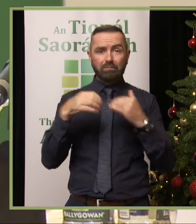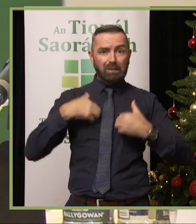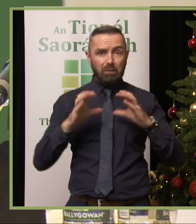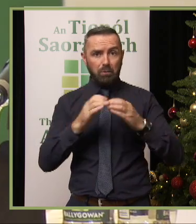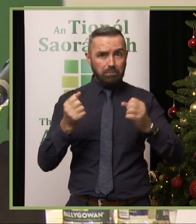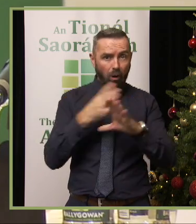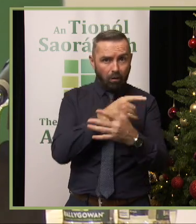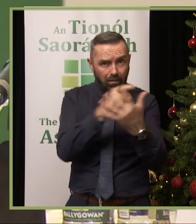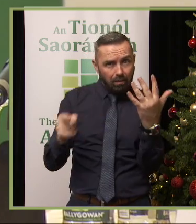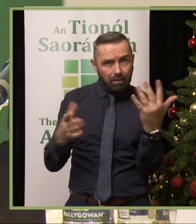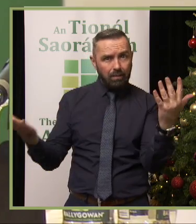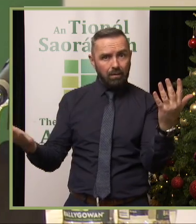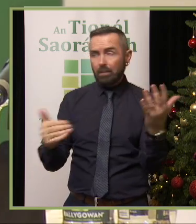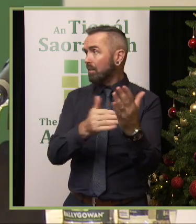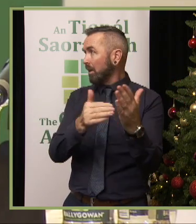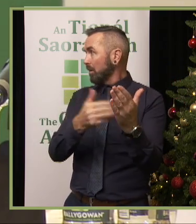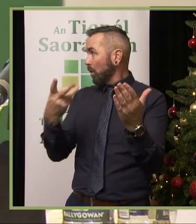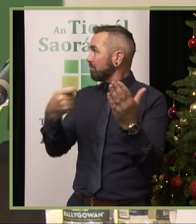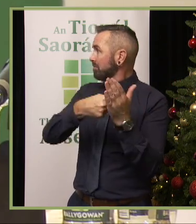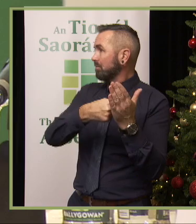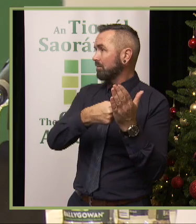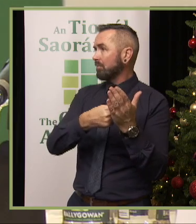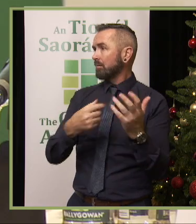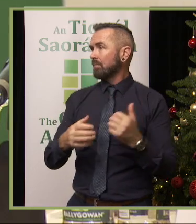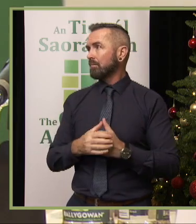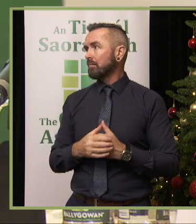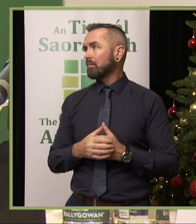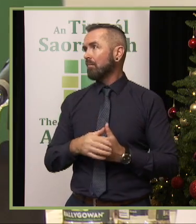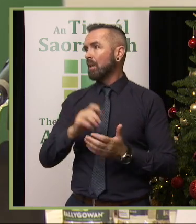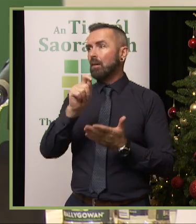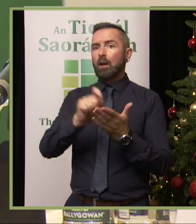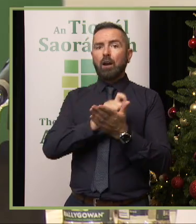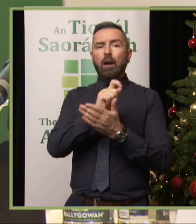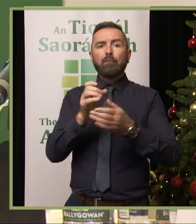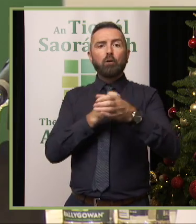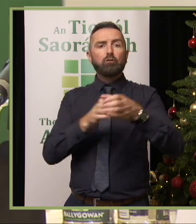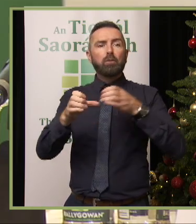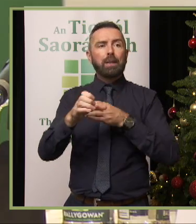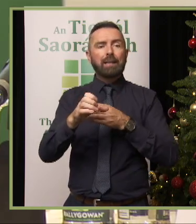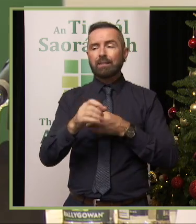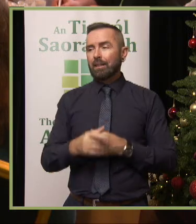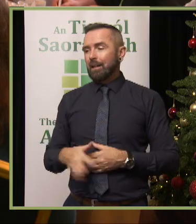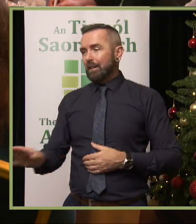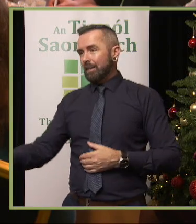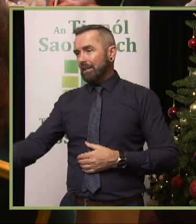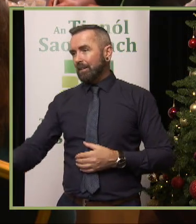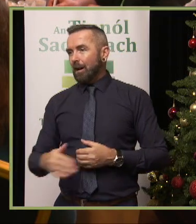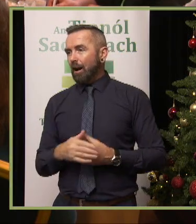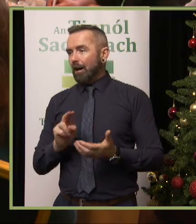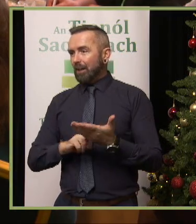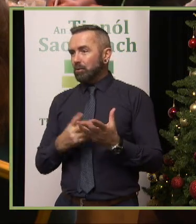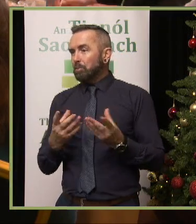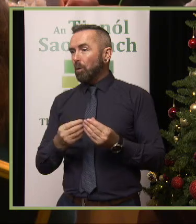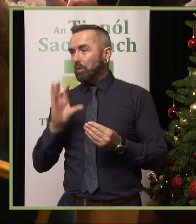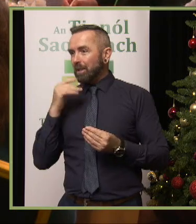All stakeholders. Okay. Okay. So a vote to replace key stakeholders with all stakeholders. All in